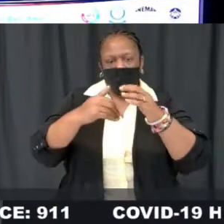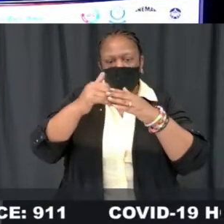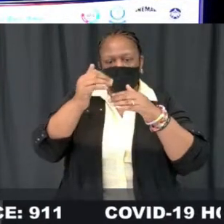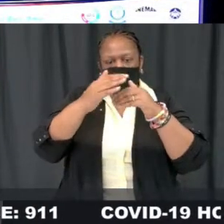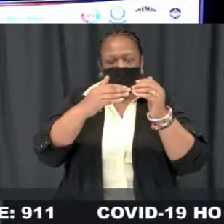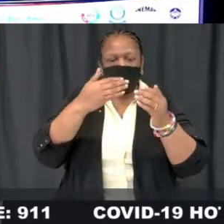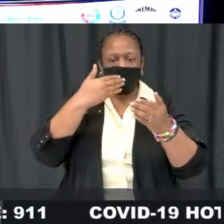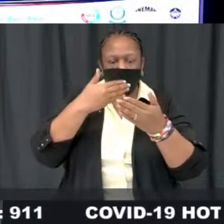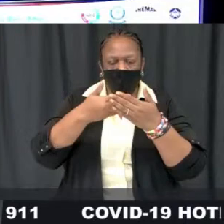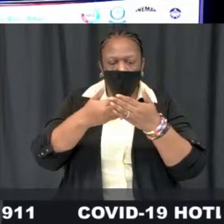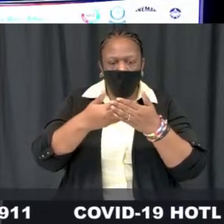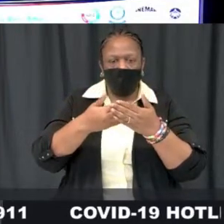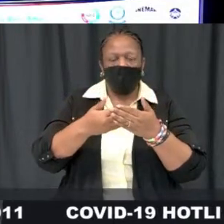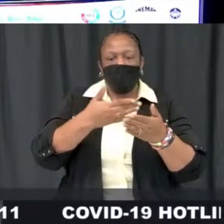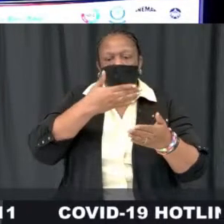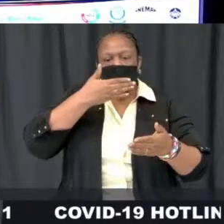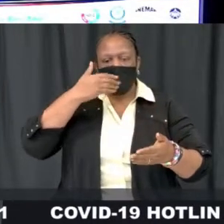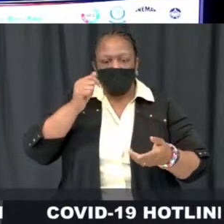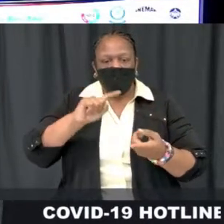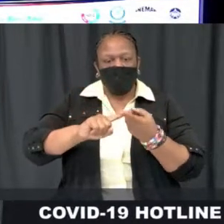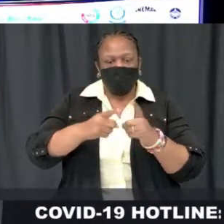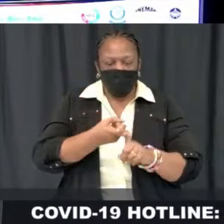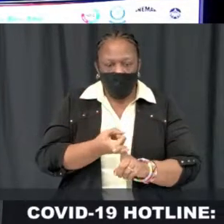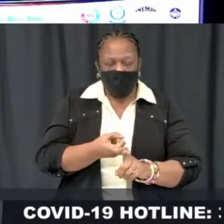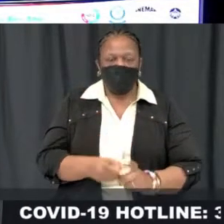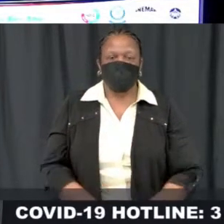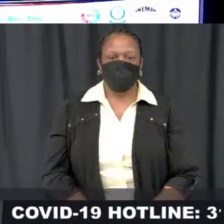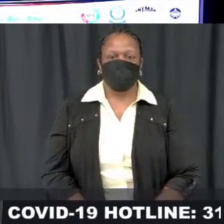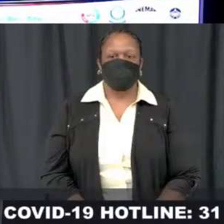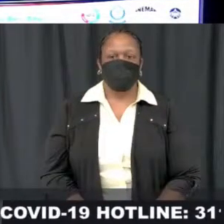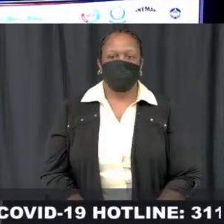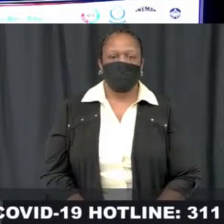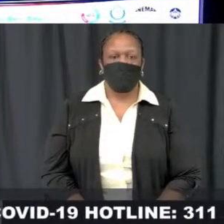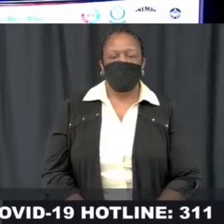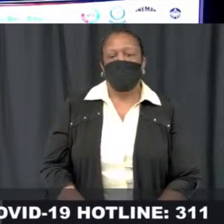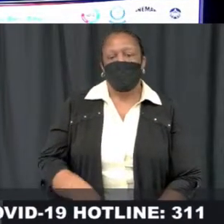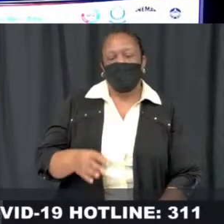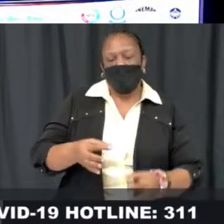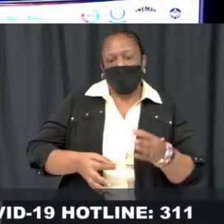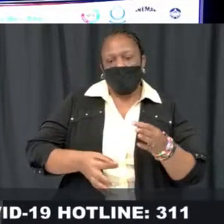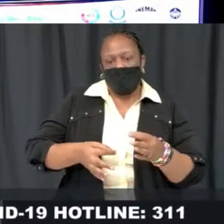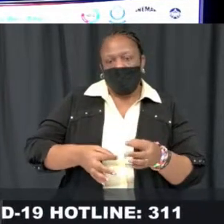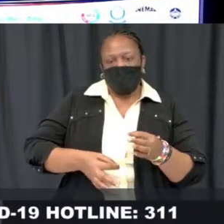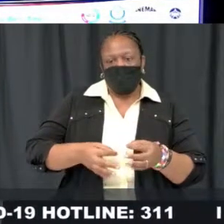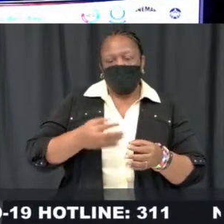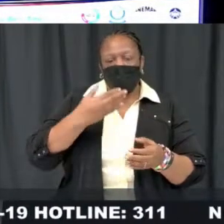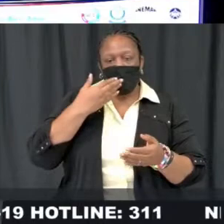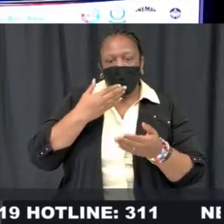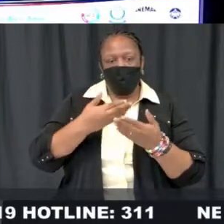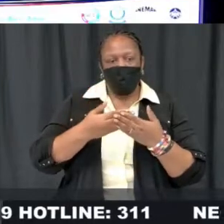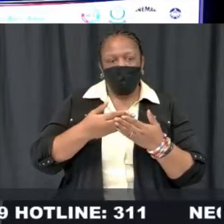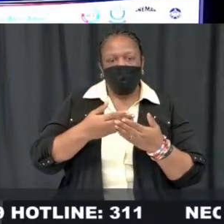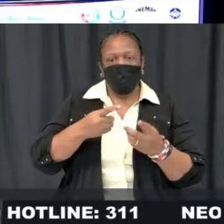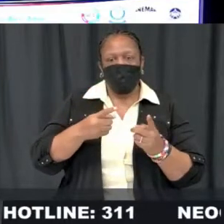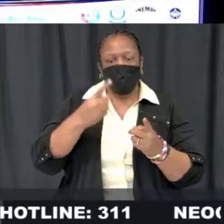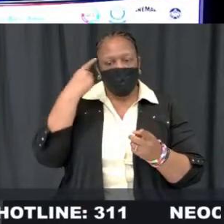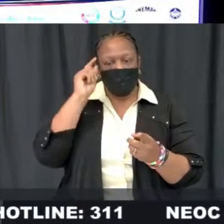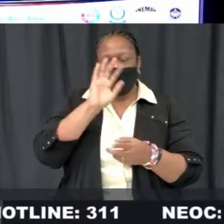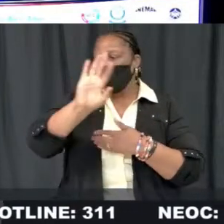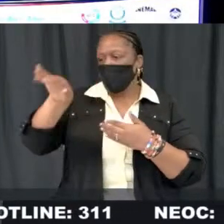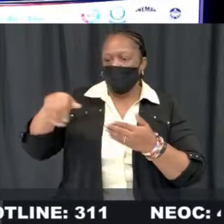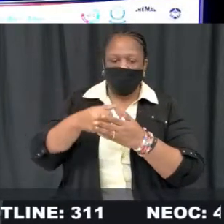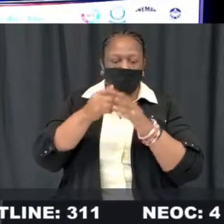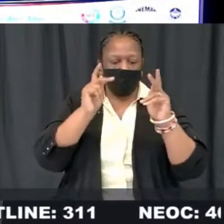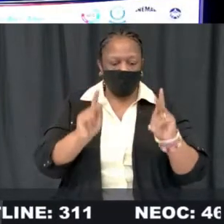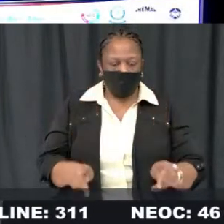friendships? And will it be beneficial to all concerned? And when we read something and see something,